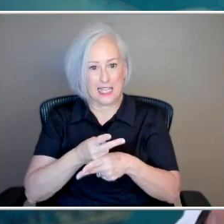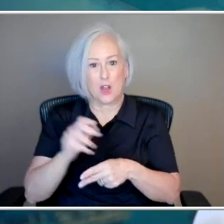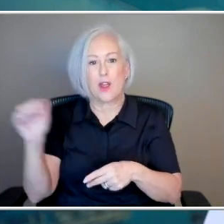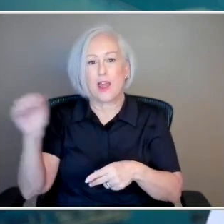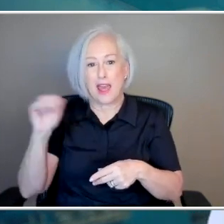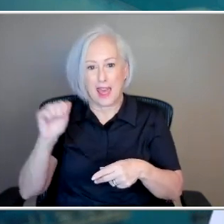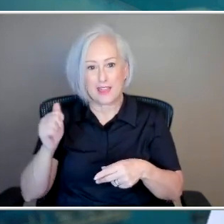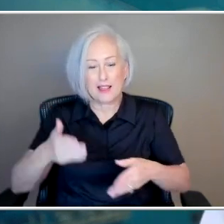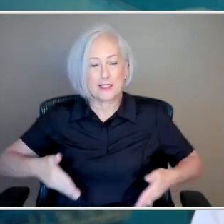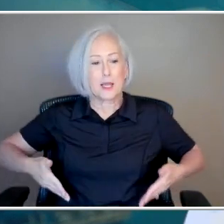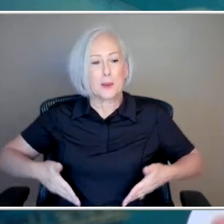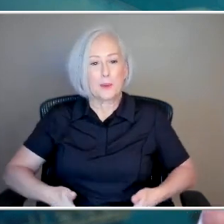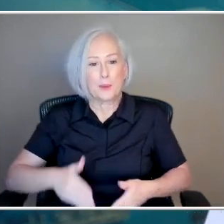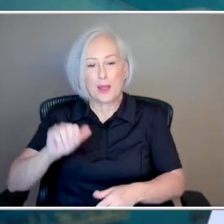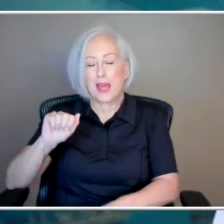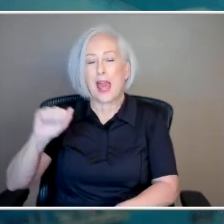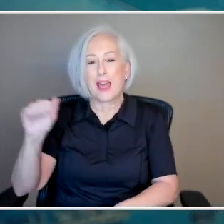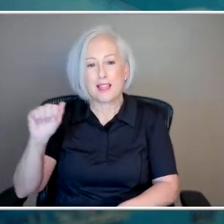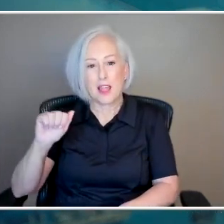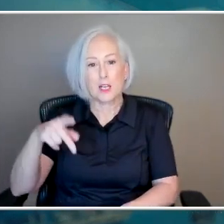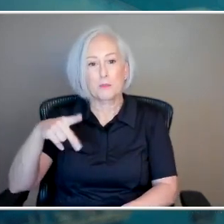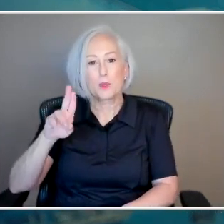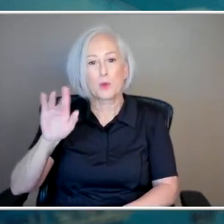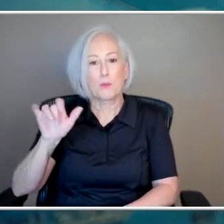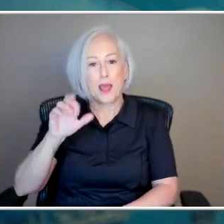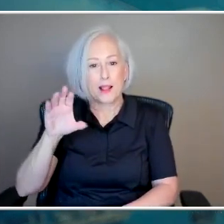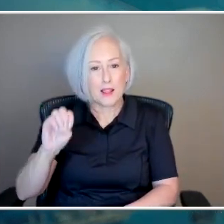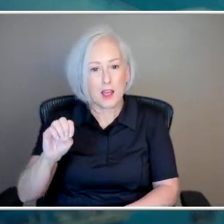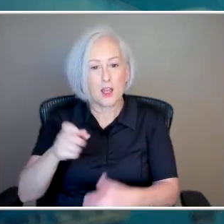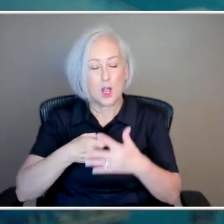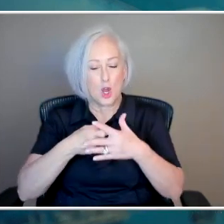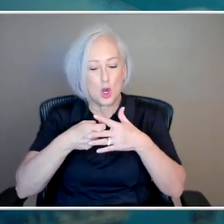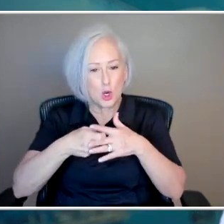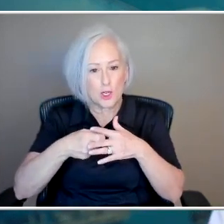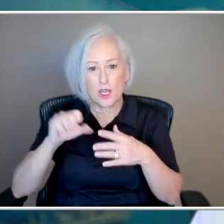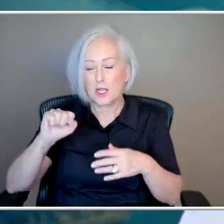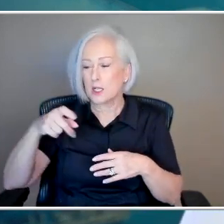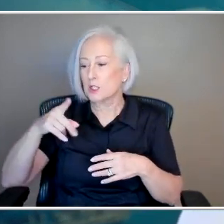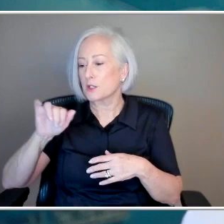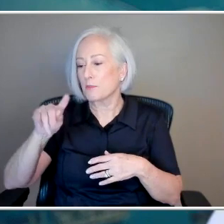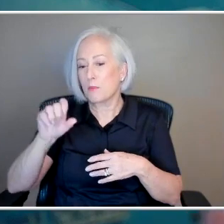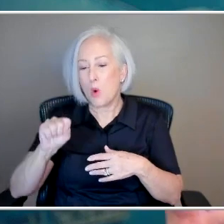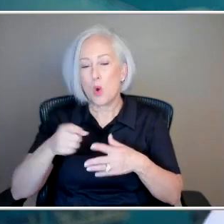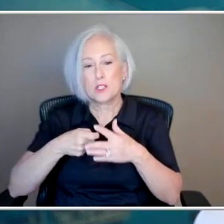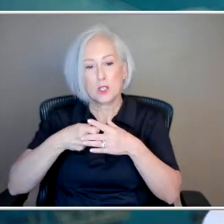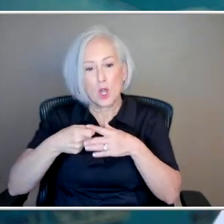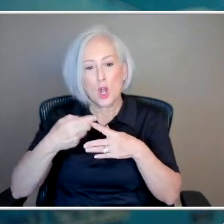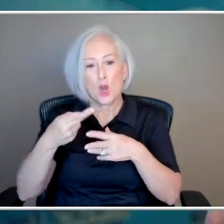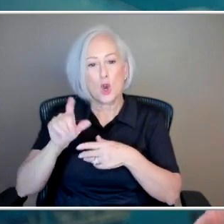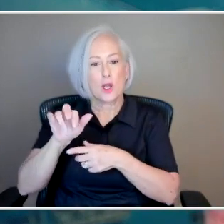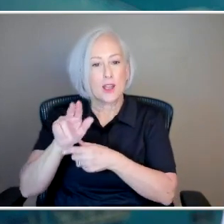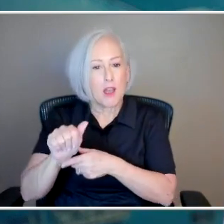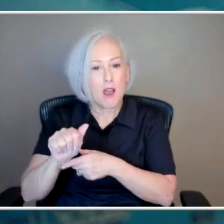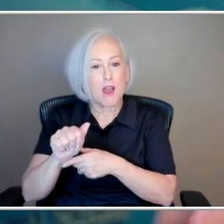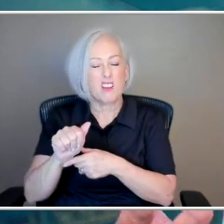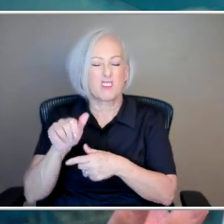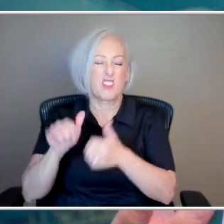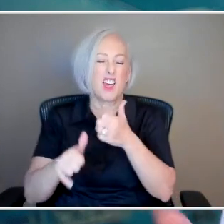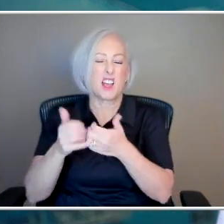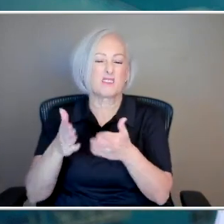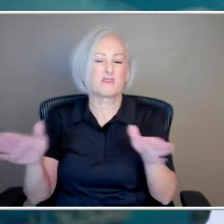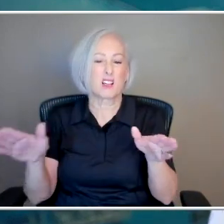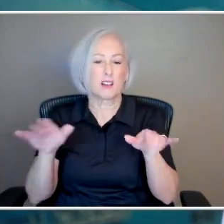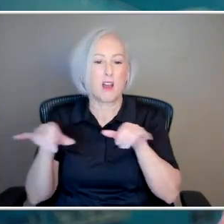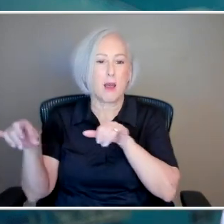pubalgia. It's been called a sportsman's hernia. It's been called a sports hernia, which is probably the most common term that people hear. But the problem is that a sports hernia is a very